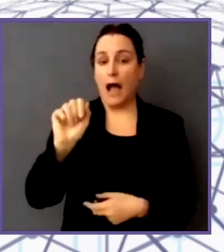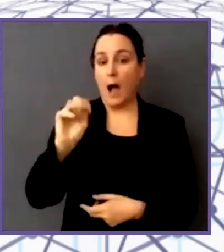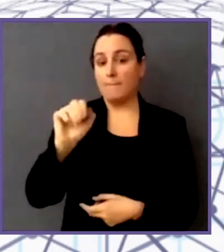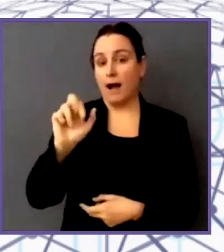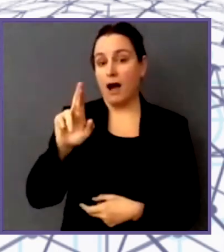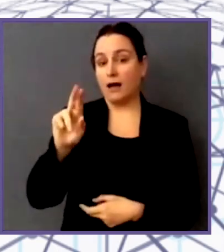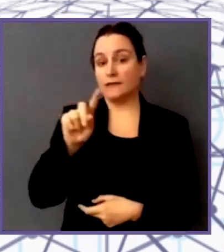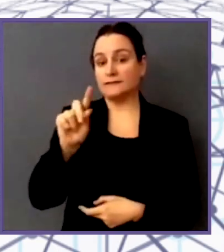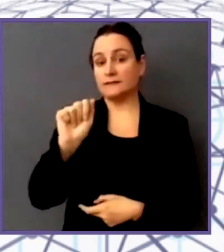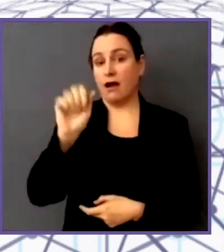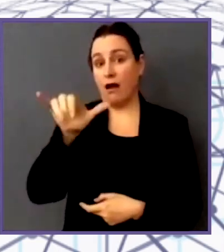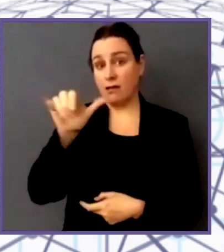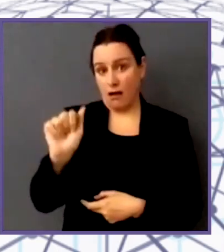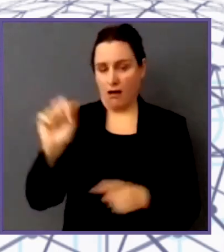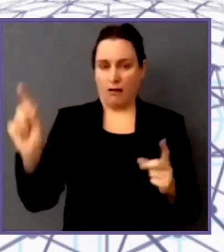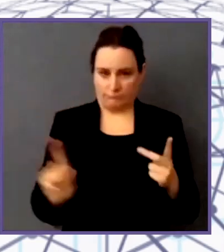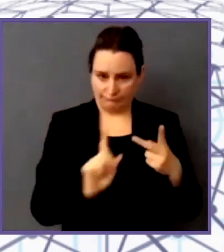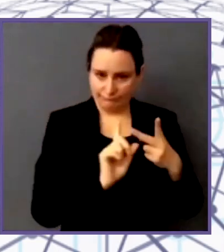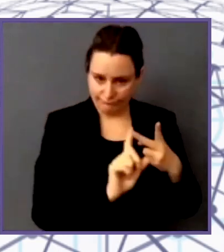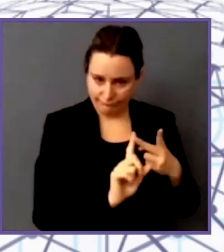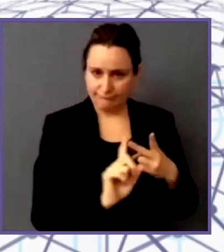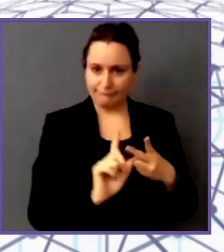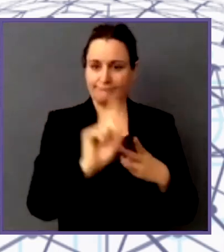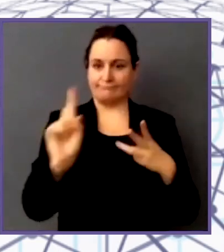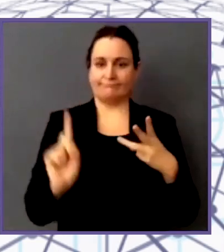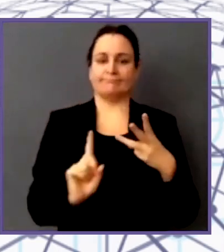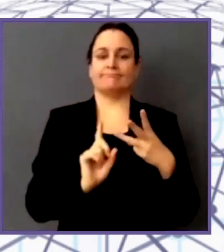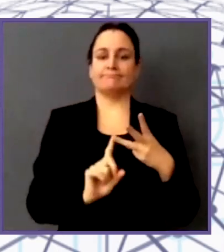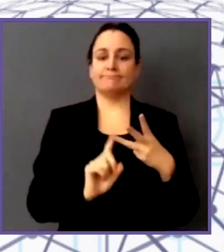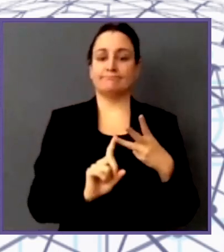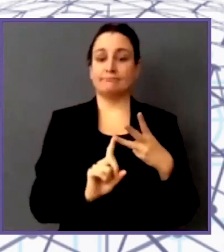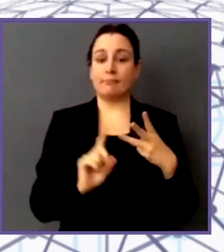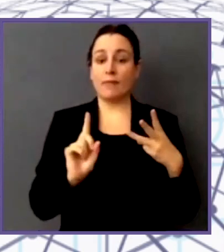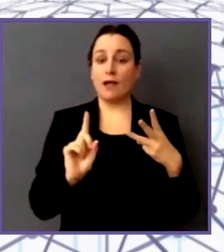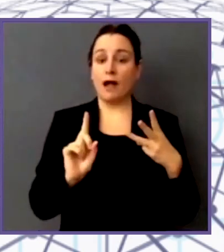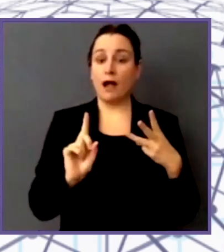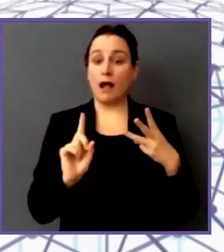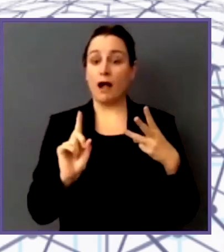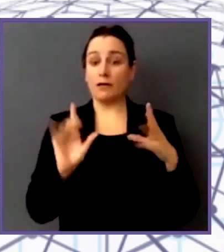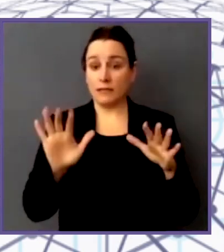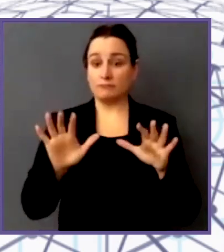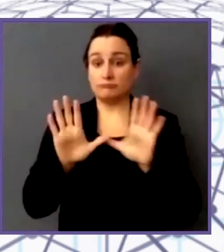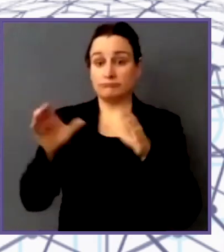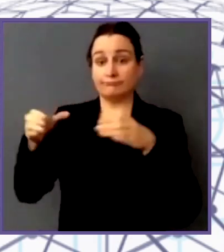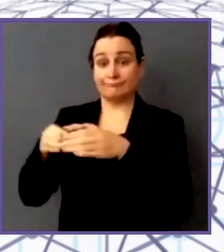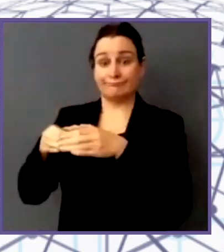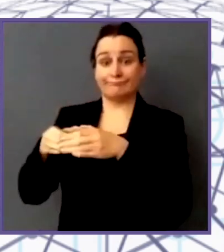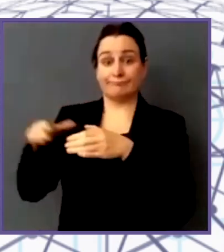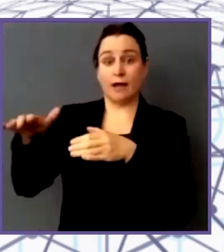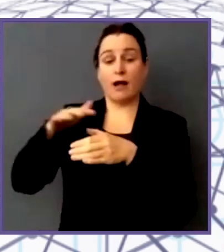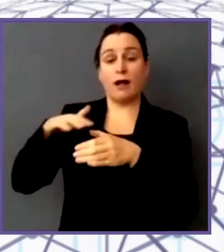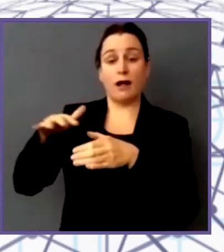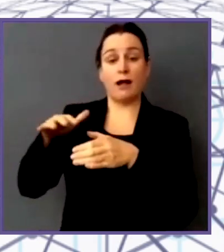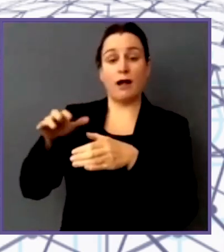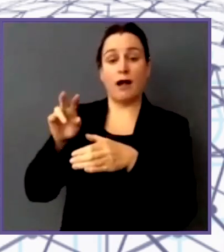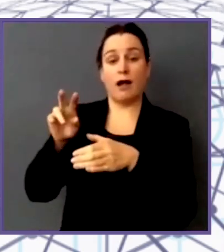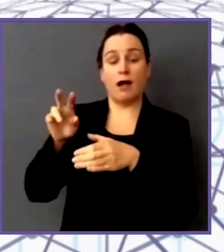India, who are also joined by Dr. Vasudevan from the Varanasi Smart City Limited organisation.